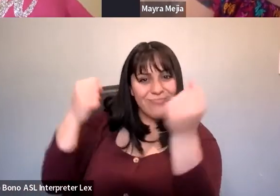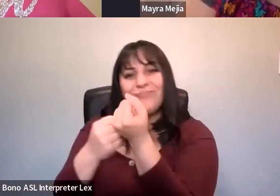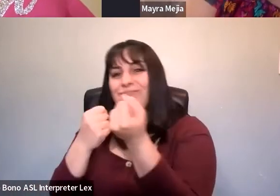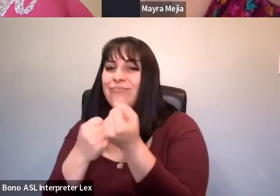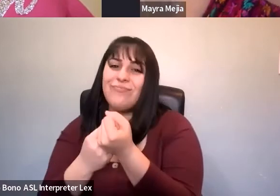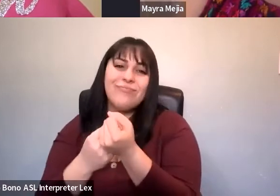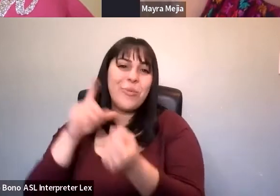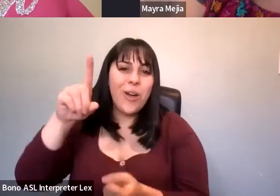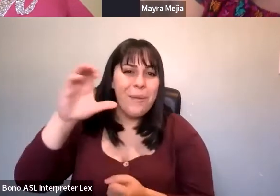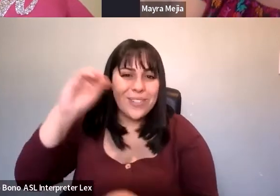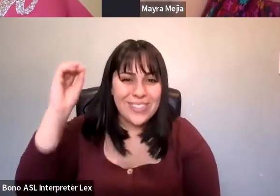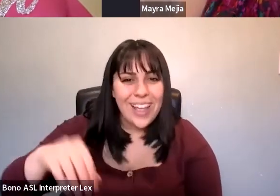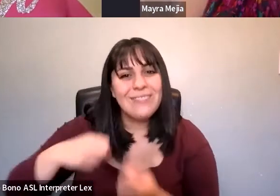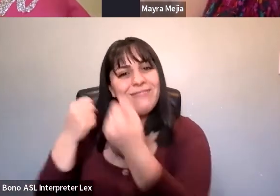Okay.